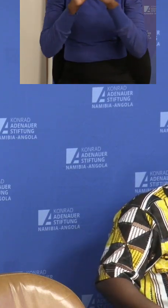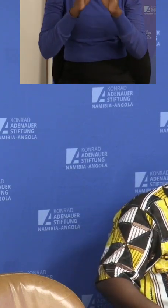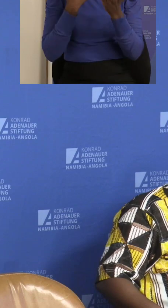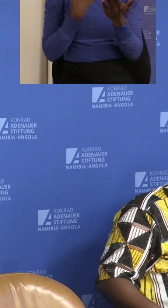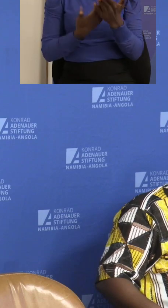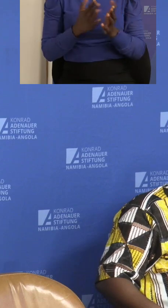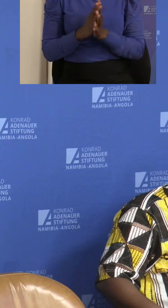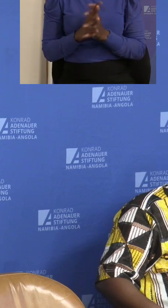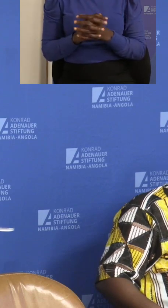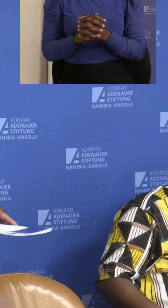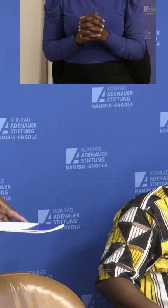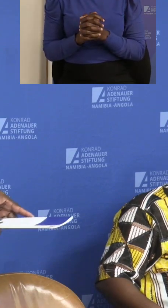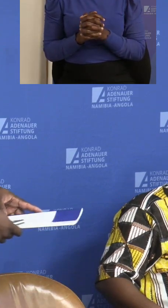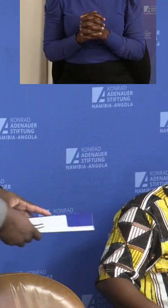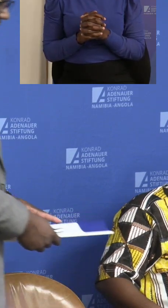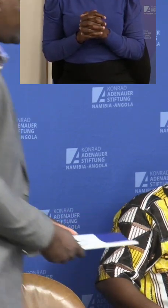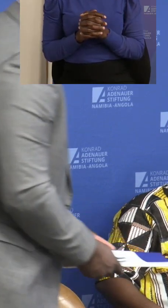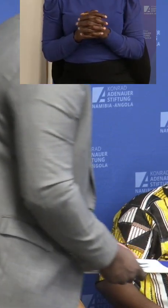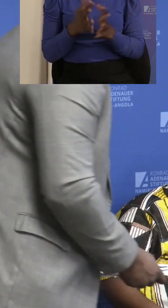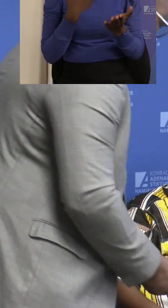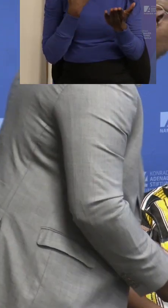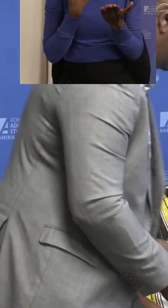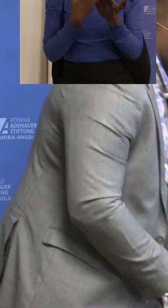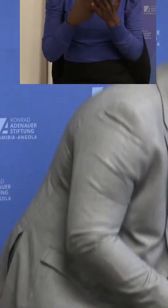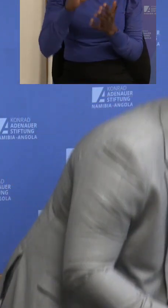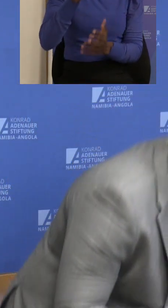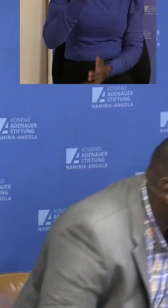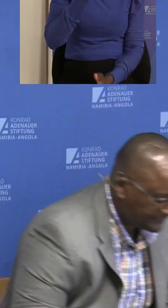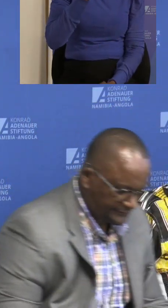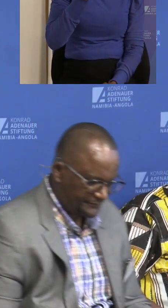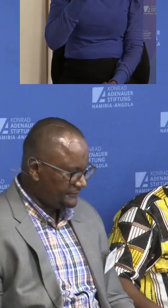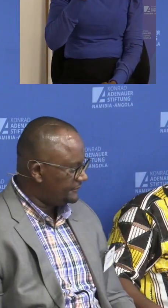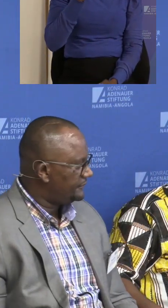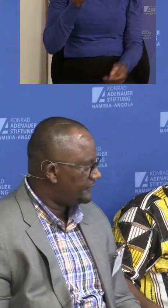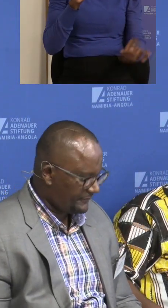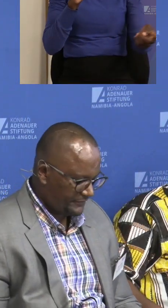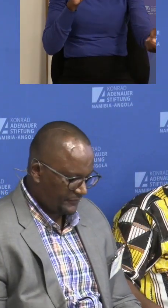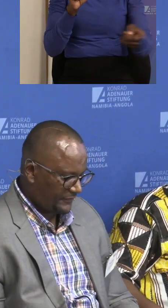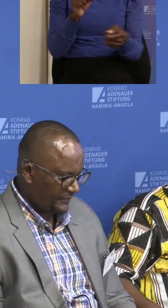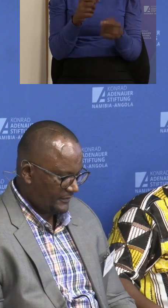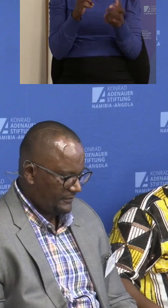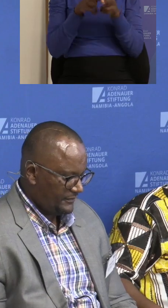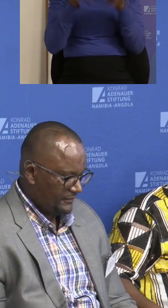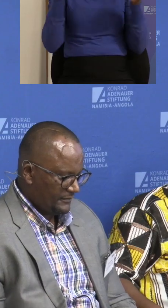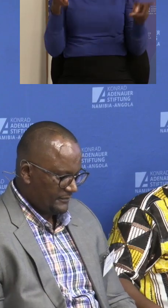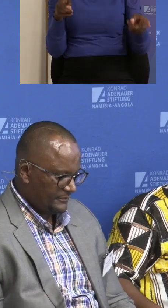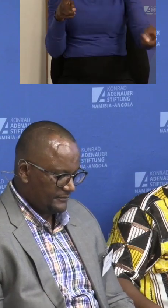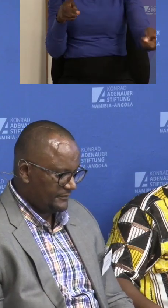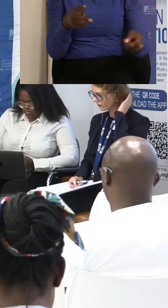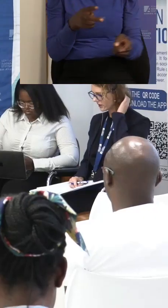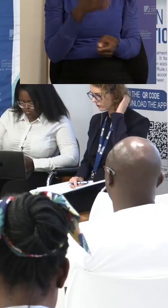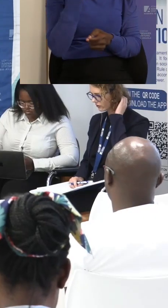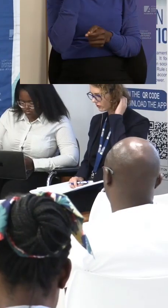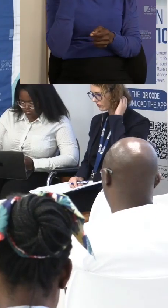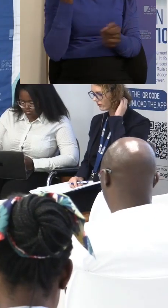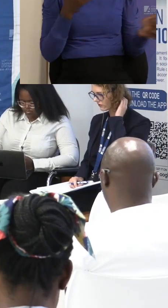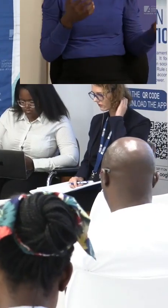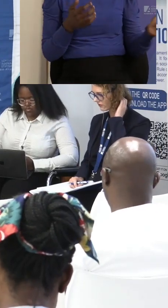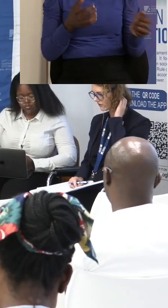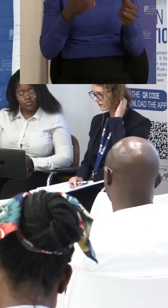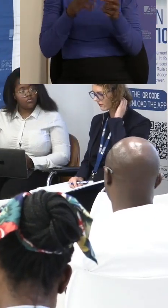you. Thank you, Dennis. Very much appreciated as well. I just want